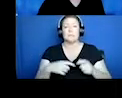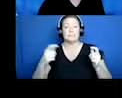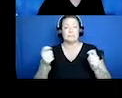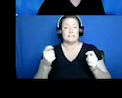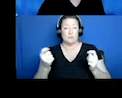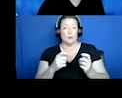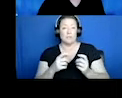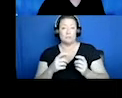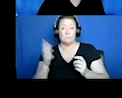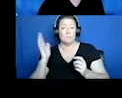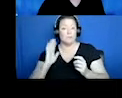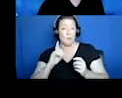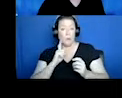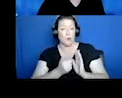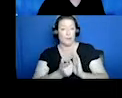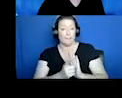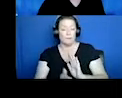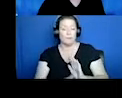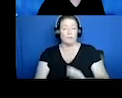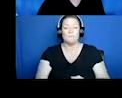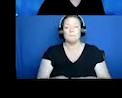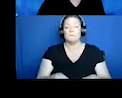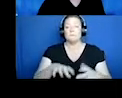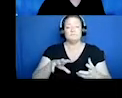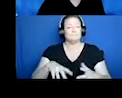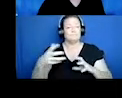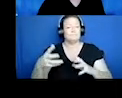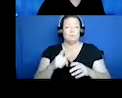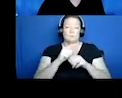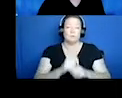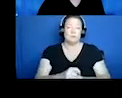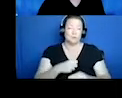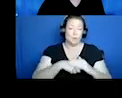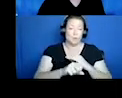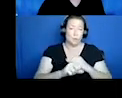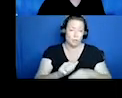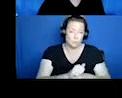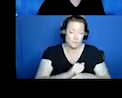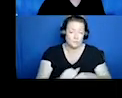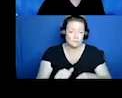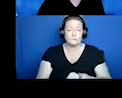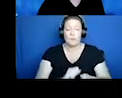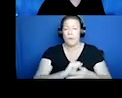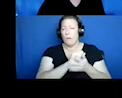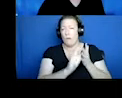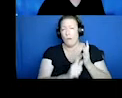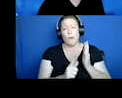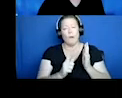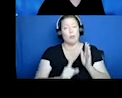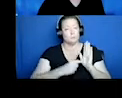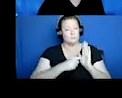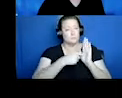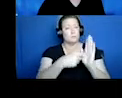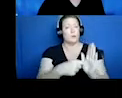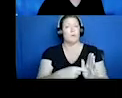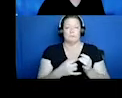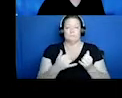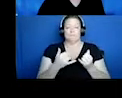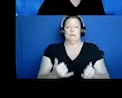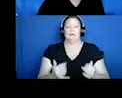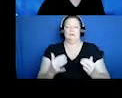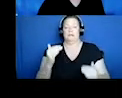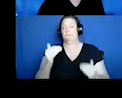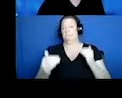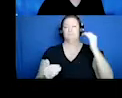long time. Disruption of traditional birthing practices. And these all really manifested as modern day disparities